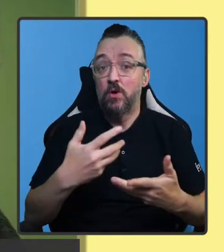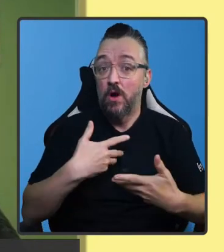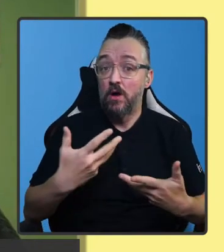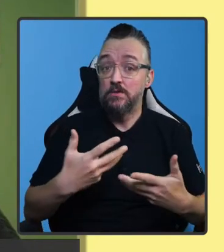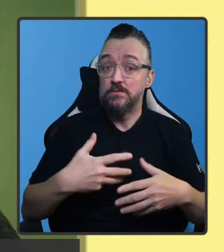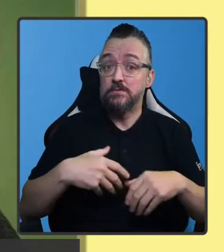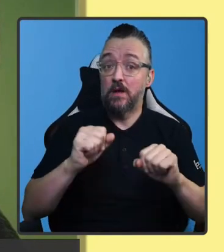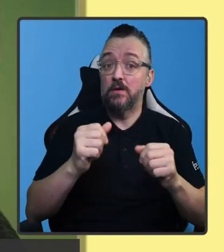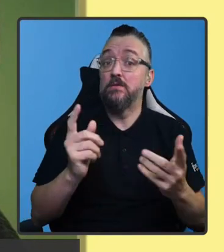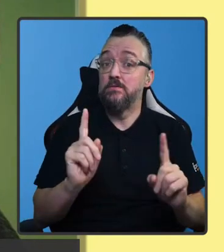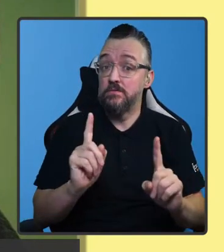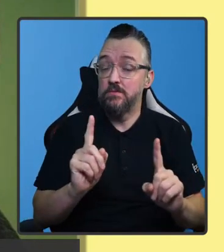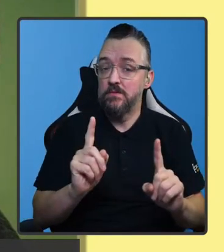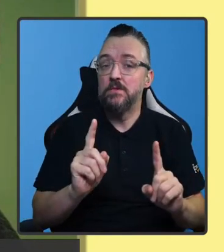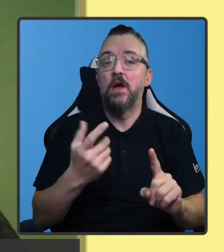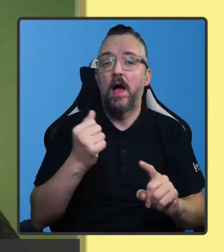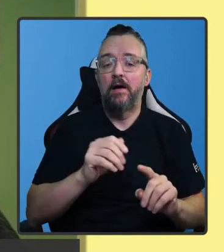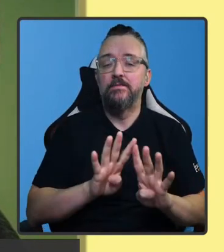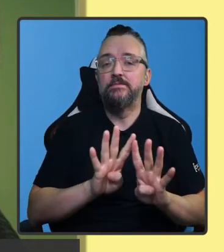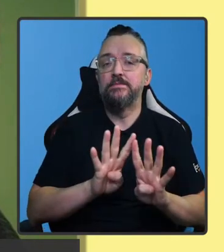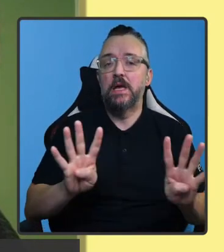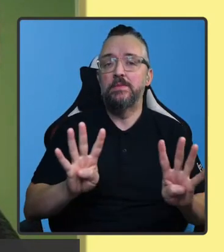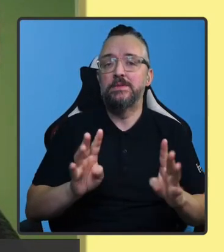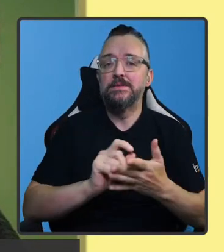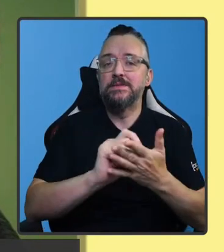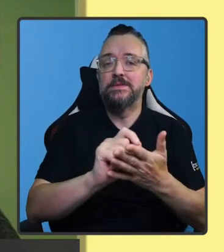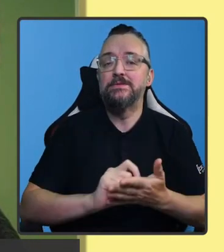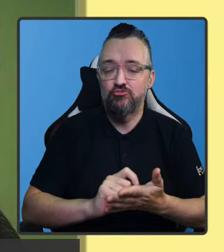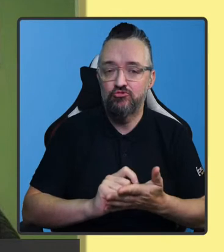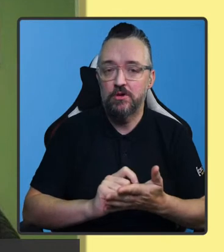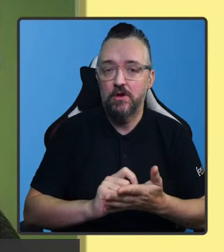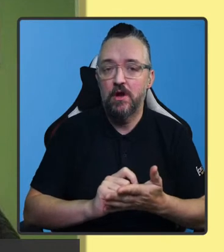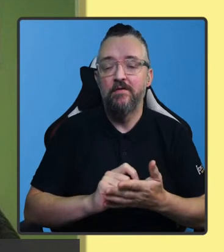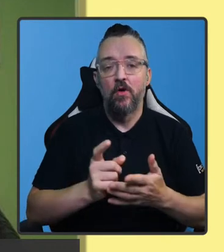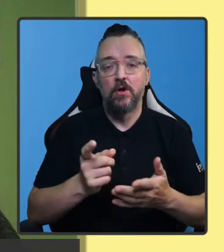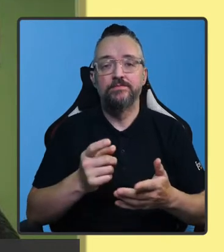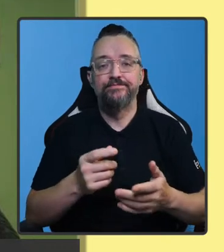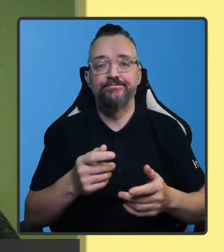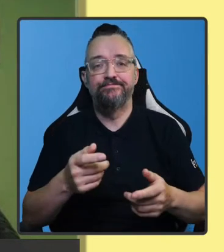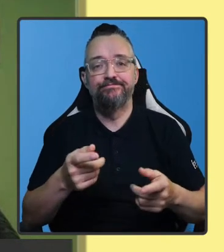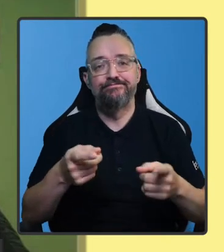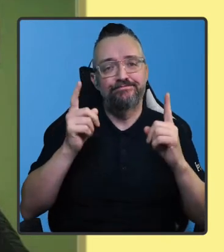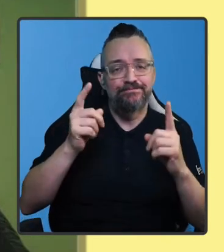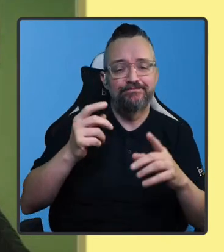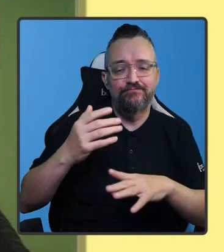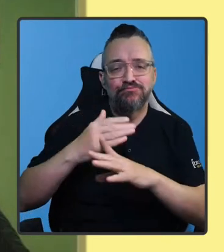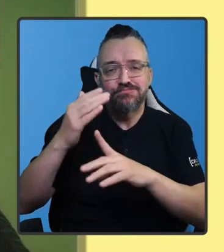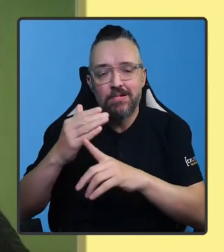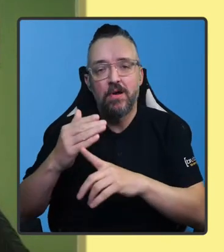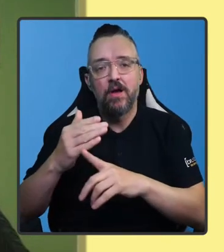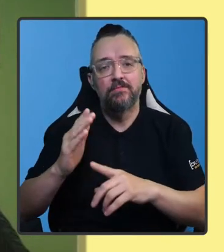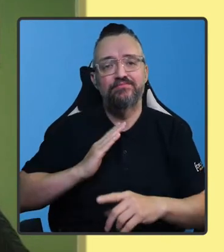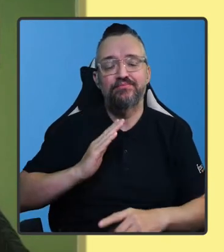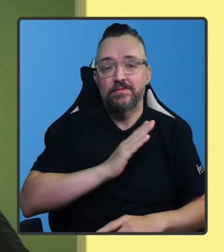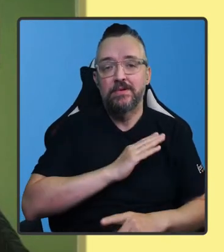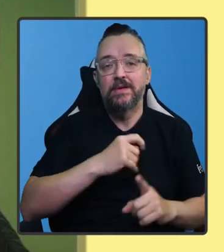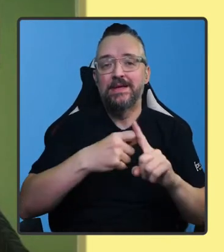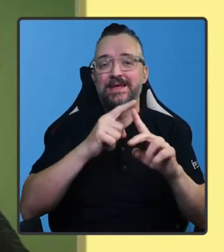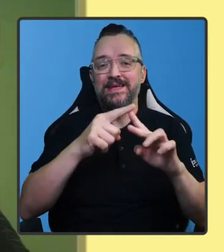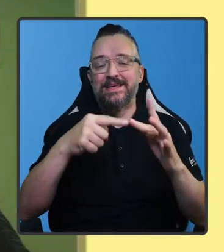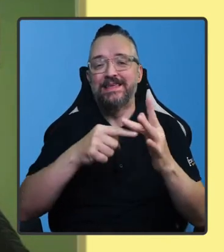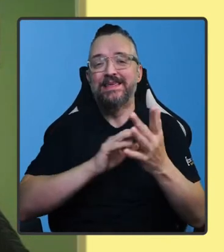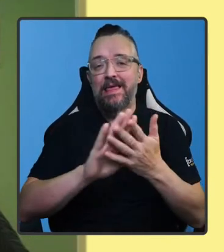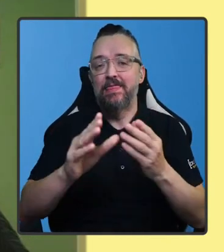have with us Cabinet Secretary for Justice and Veterans and our SNP Deputy Leader, Keith Brown,